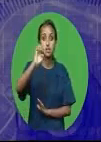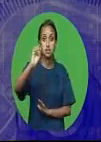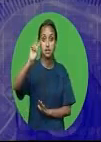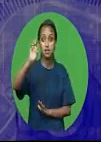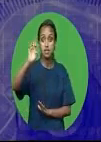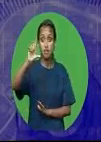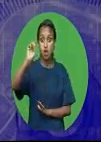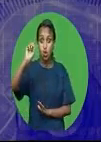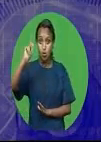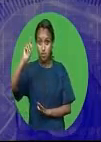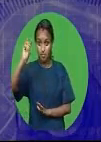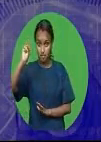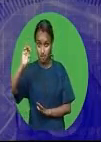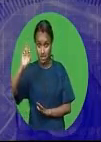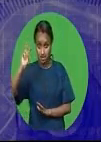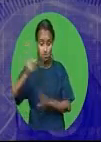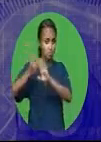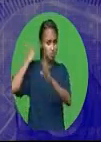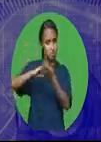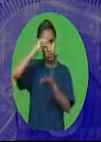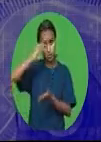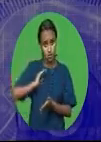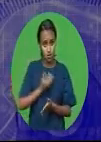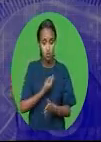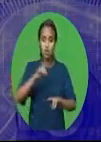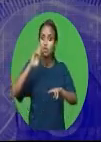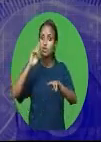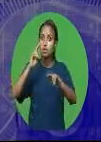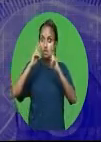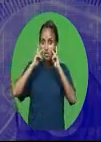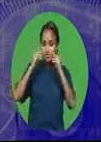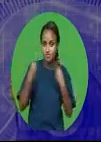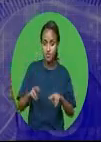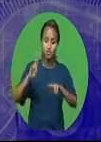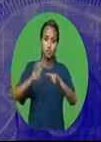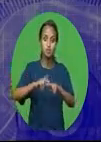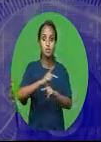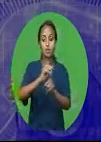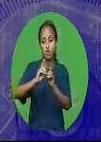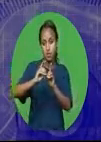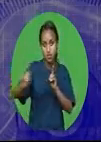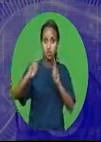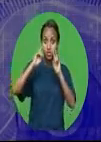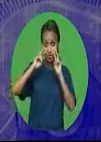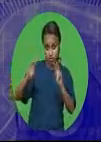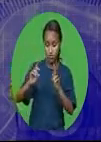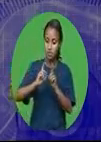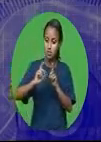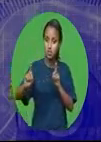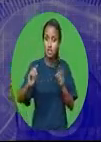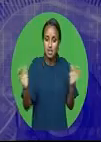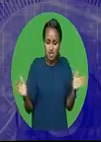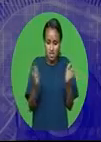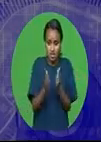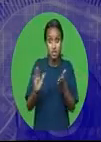our last lesson, we have seen the placing of dimensions on views, dimensioning on limited